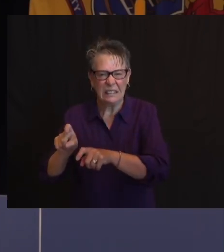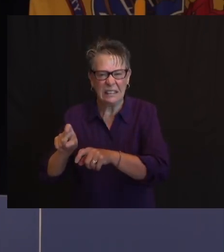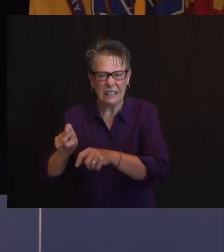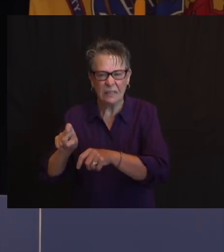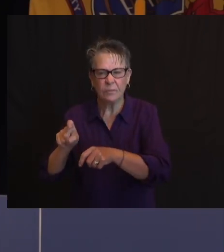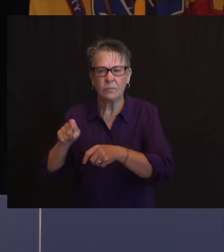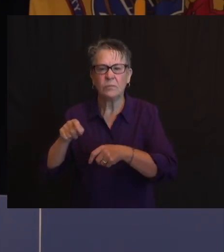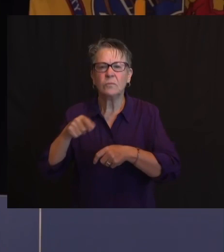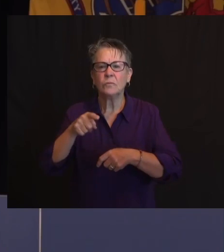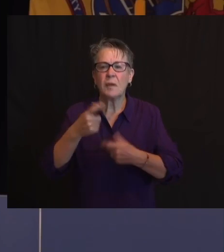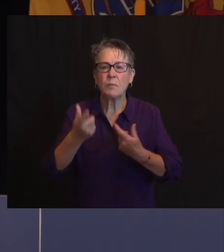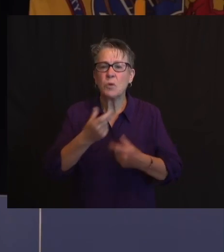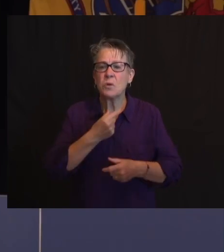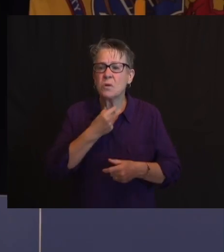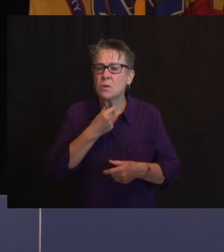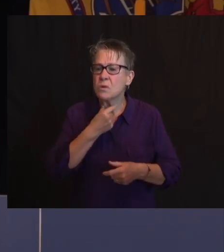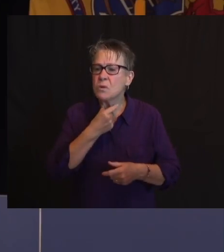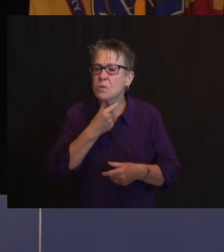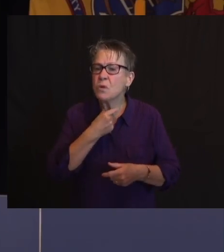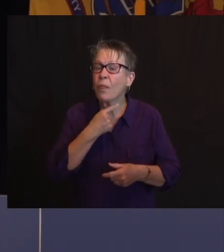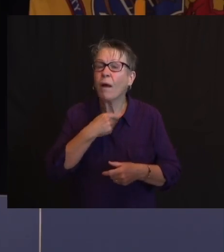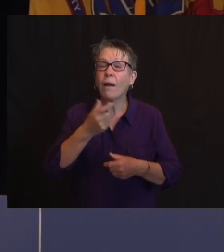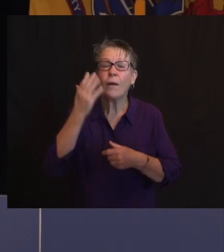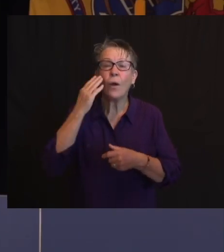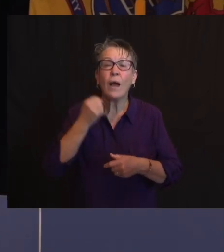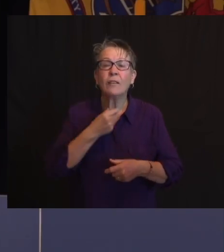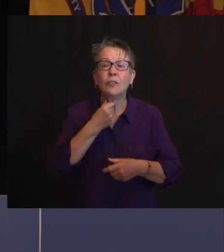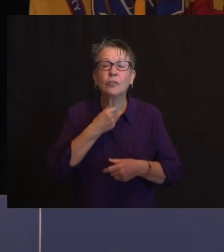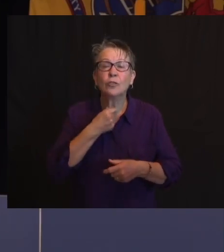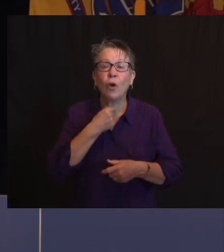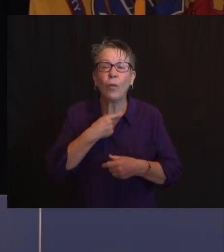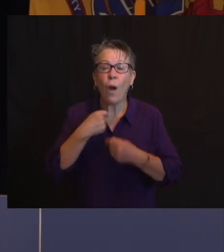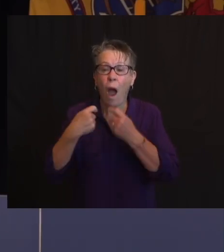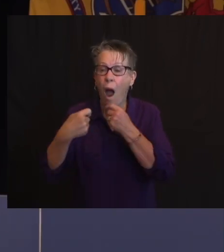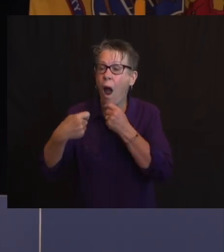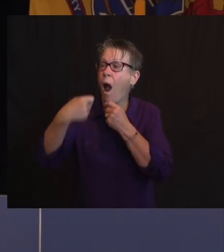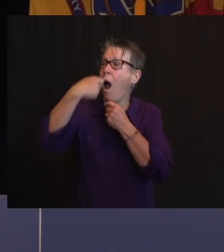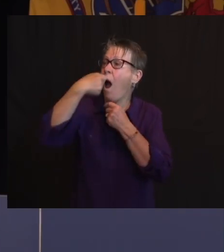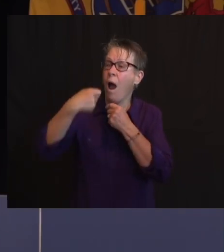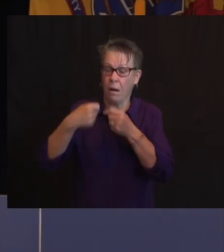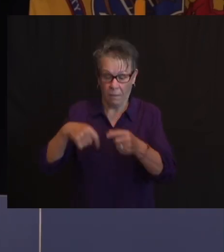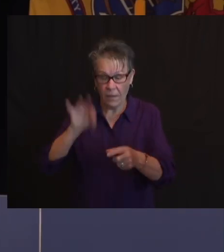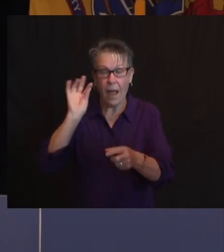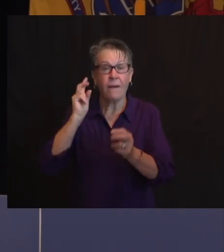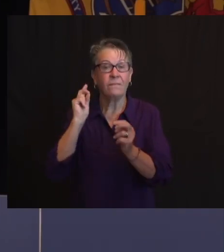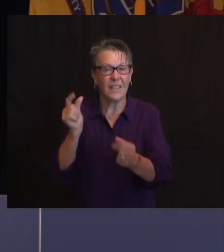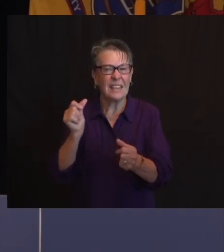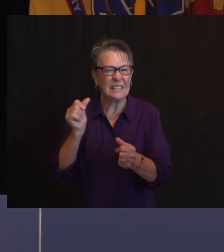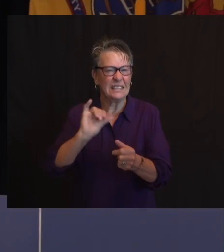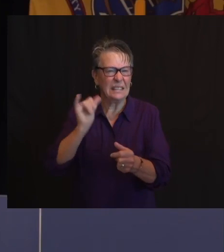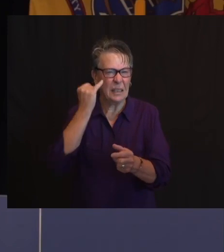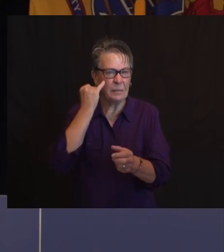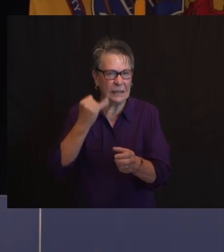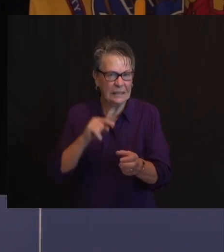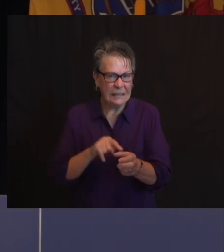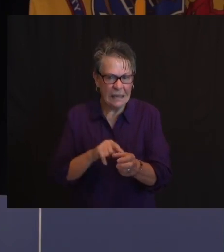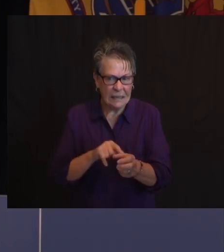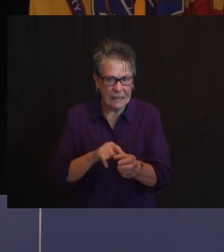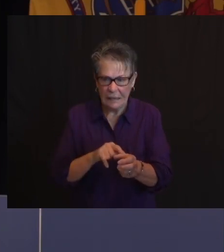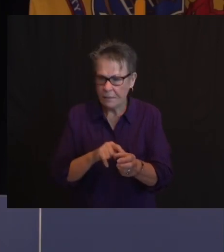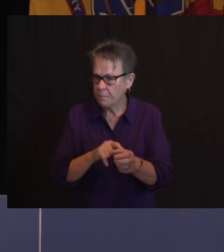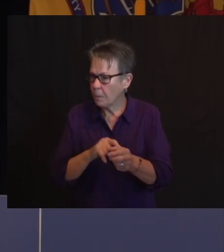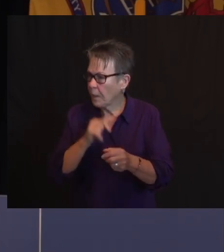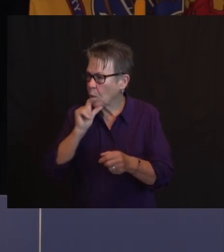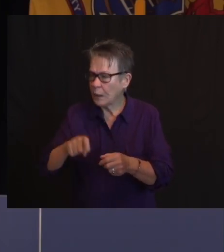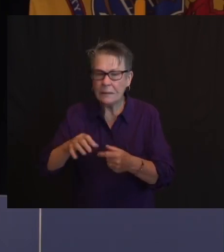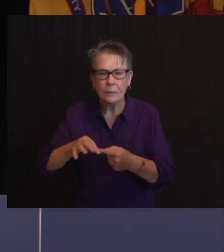They have the advantage that they're quick. They can be done with little or no machinery. They can be done in places like doctors' offices or in nursing homes and